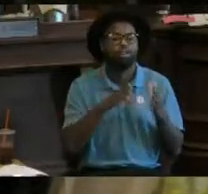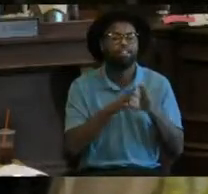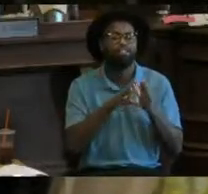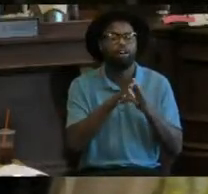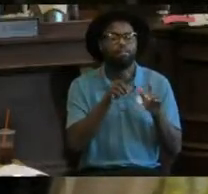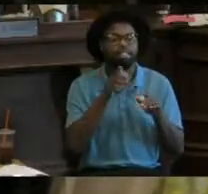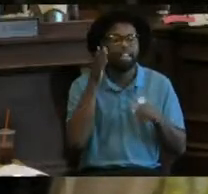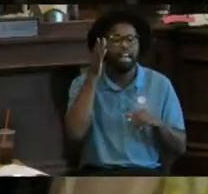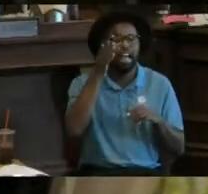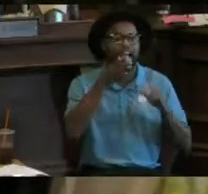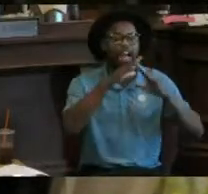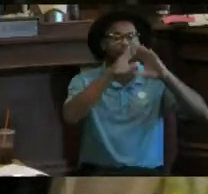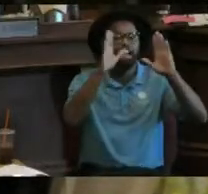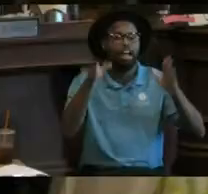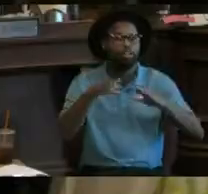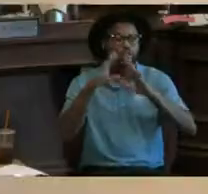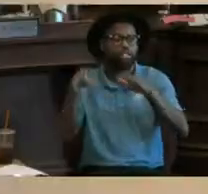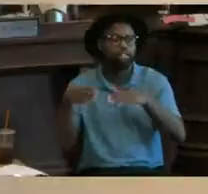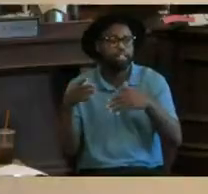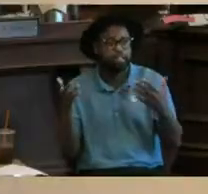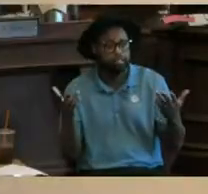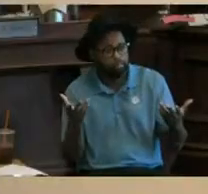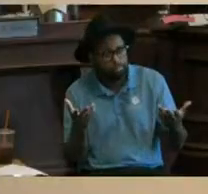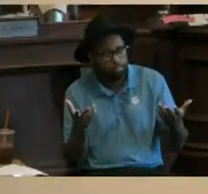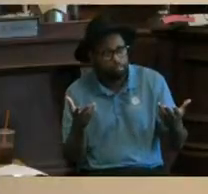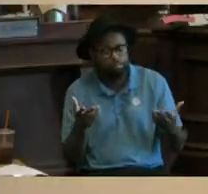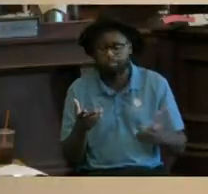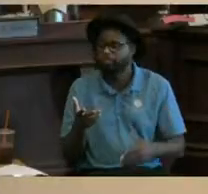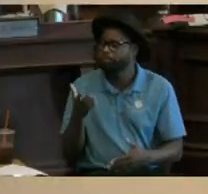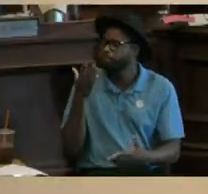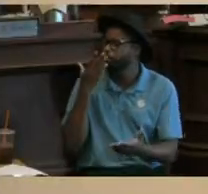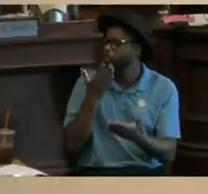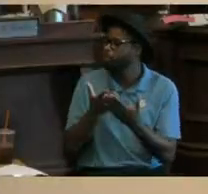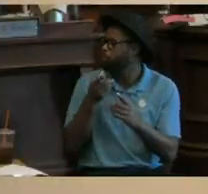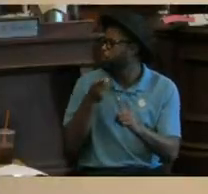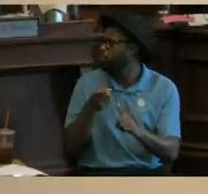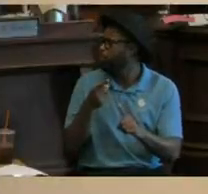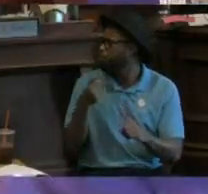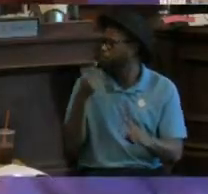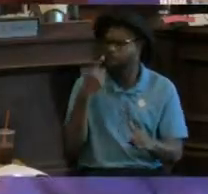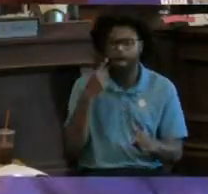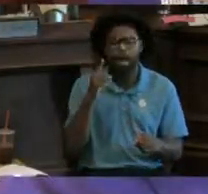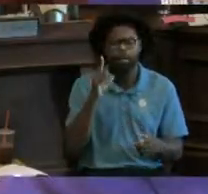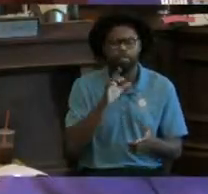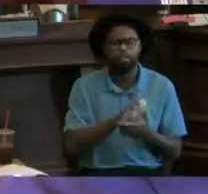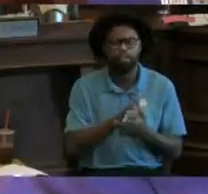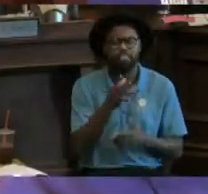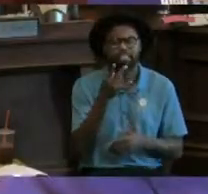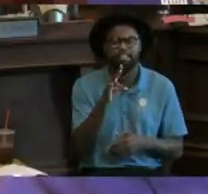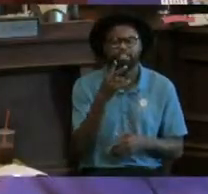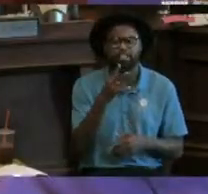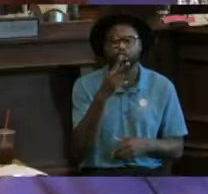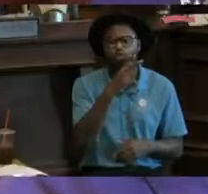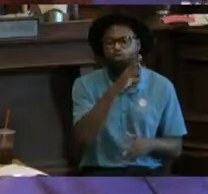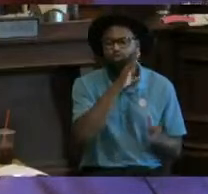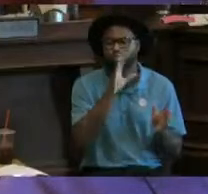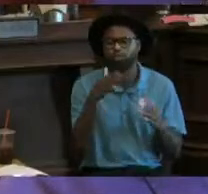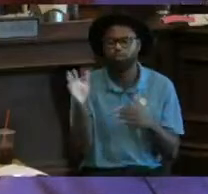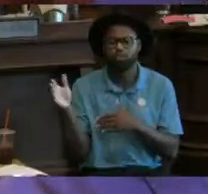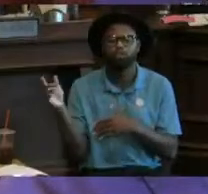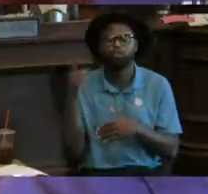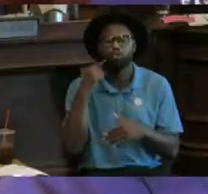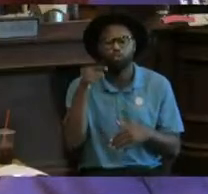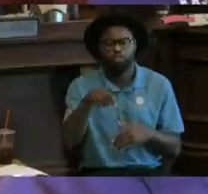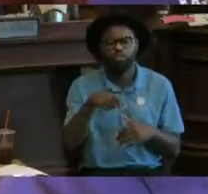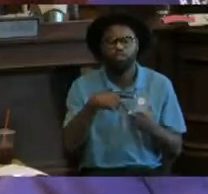developments. Yeah, that's a good point. I believe we have 17 two bedrooms for this project, but that's definitely a low